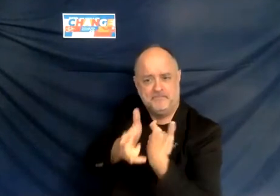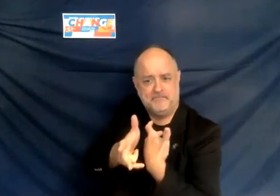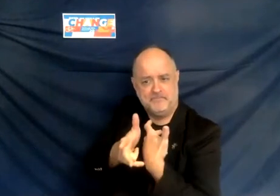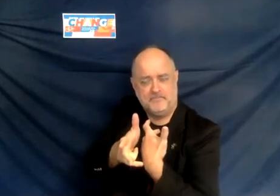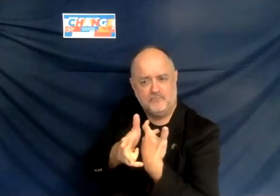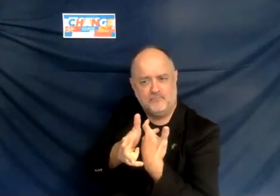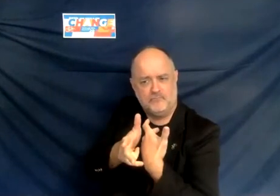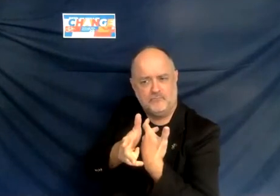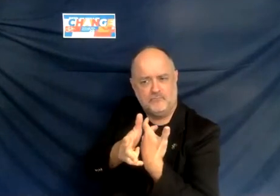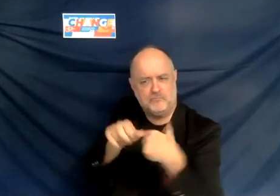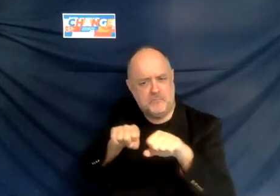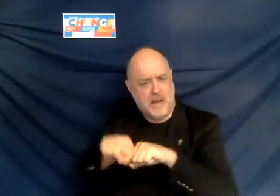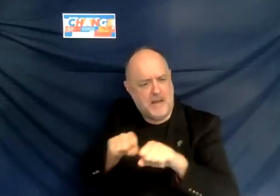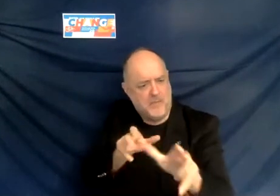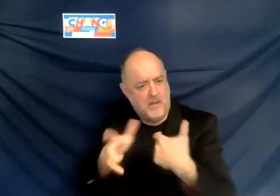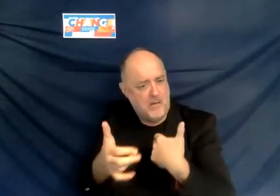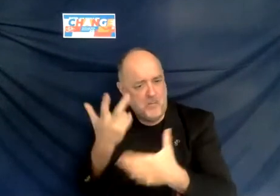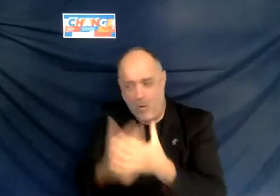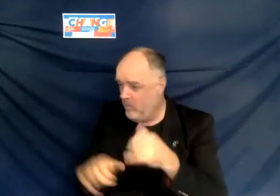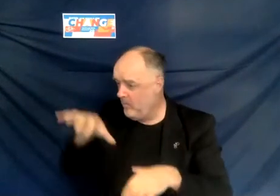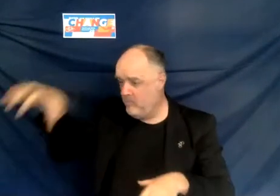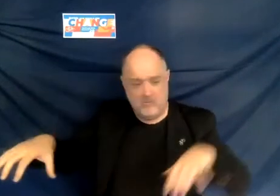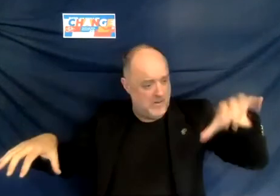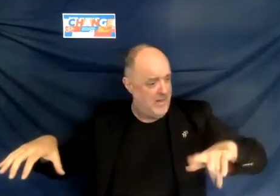paths. Are they on both sides of the street?